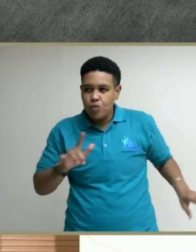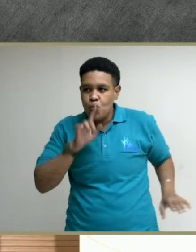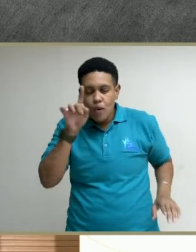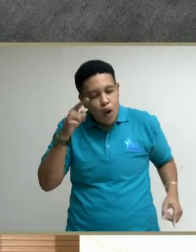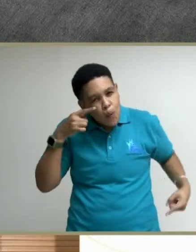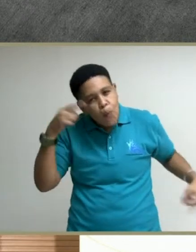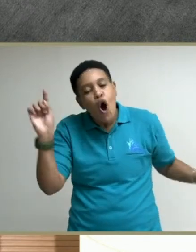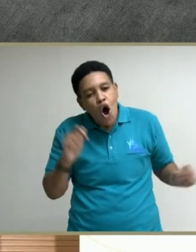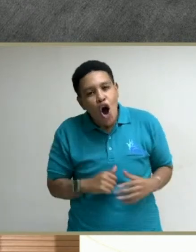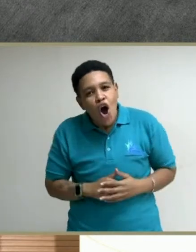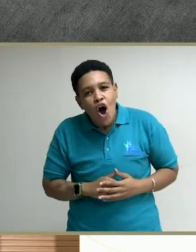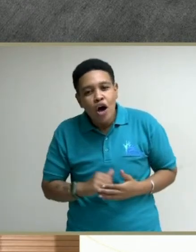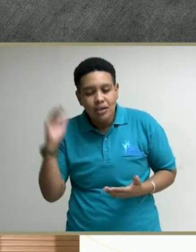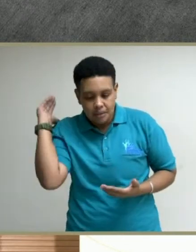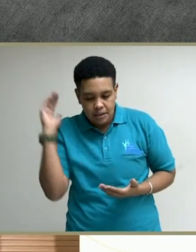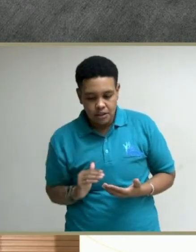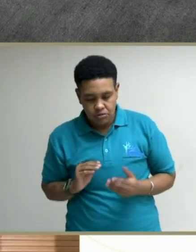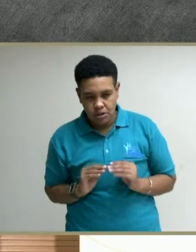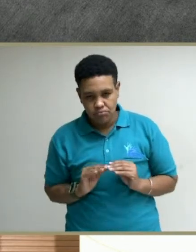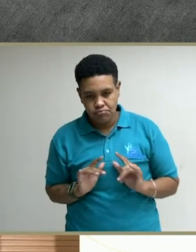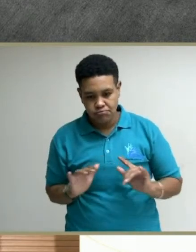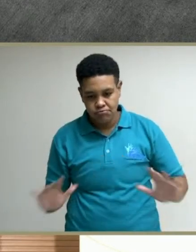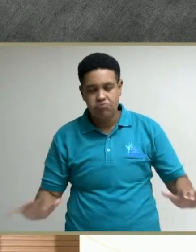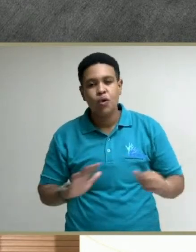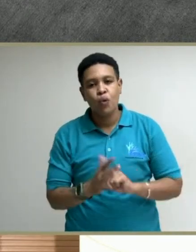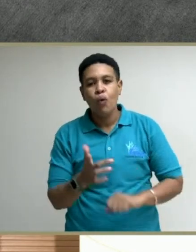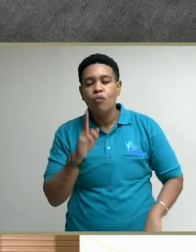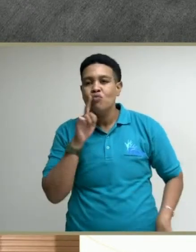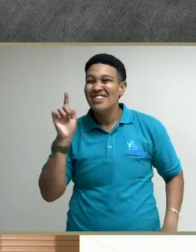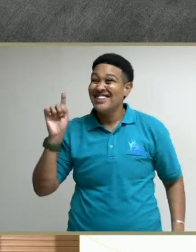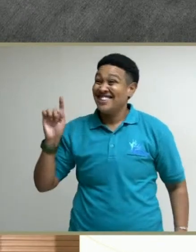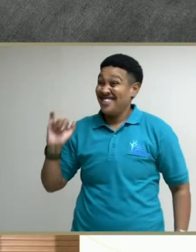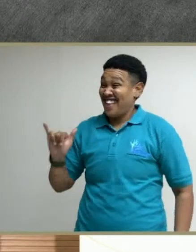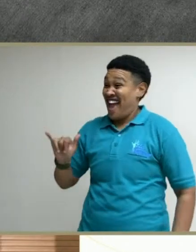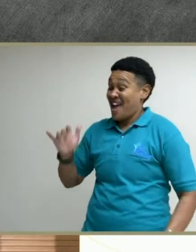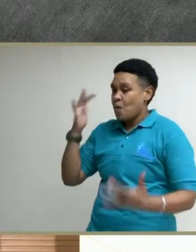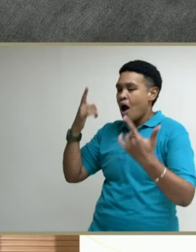effective in decreasing our numbers, and that is what our